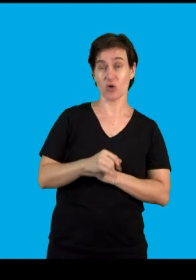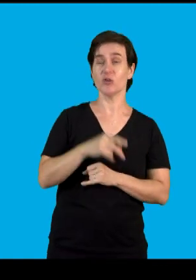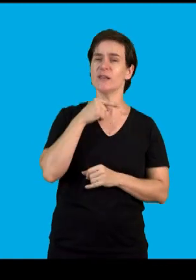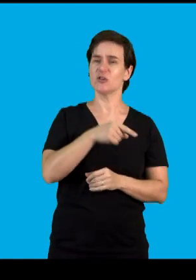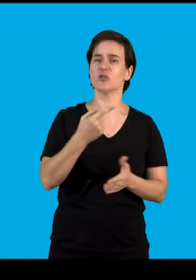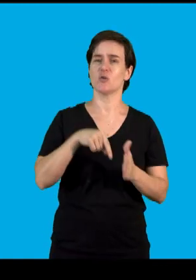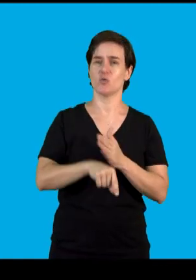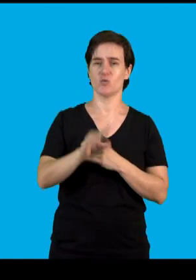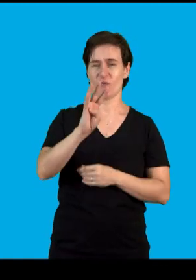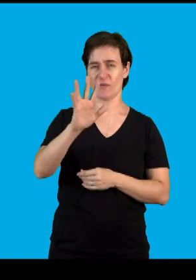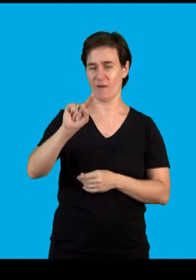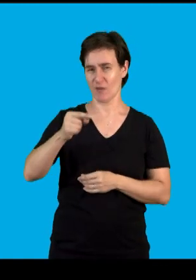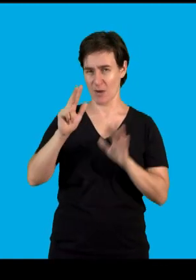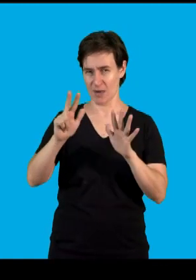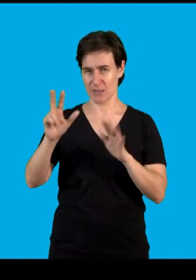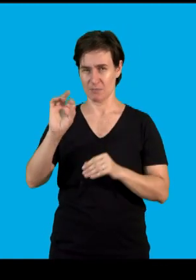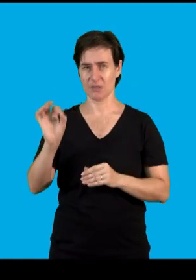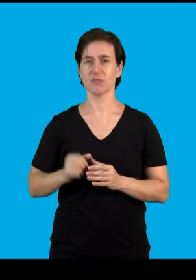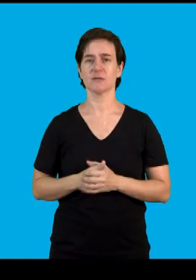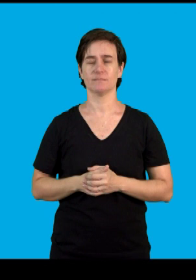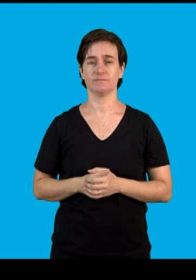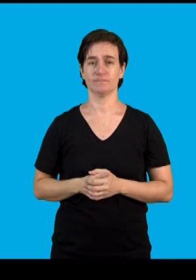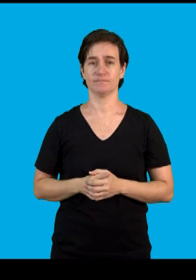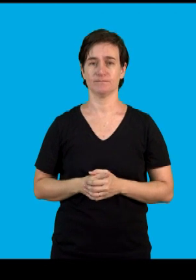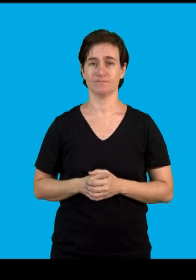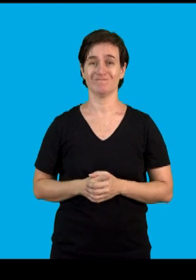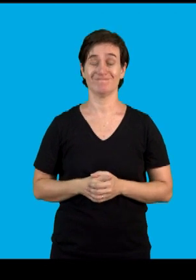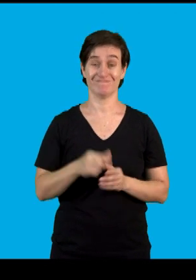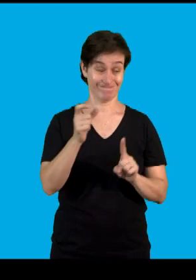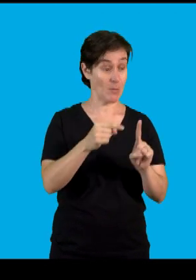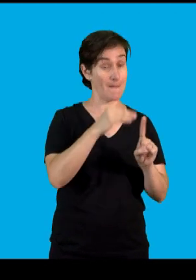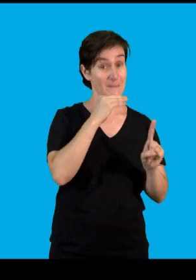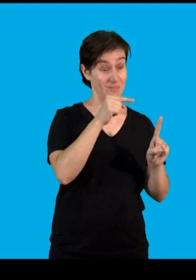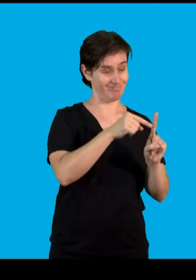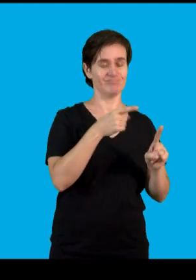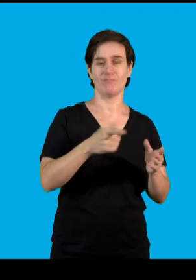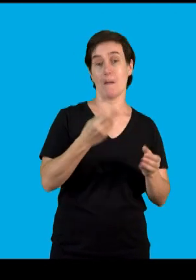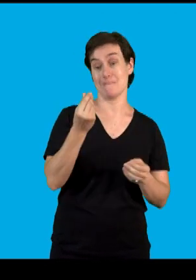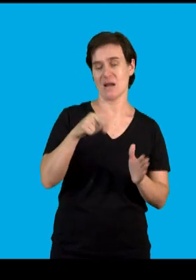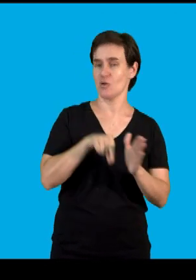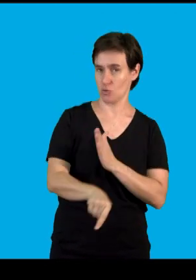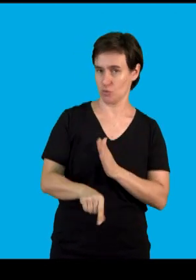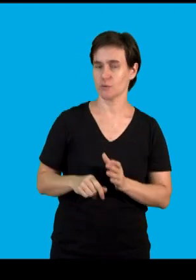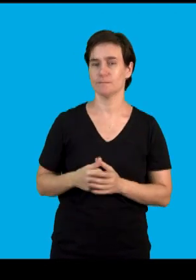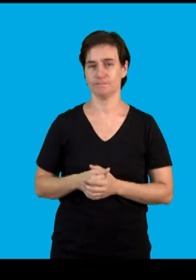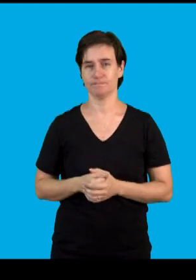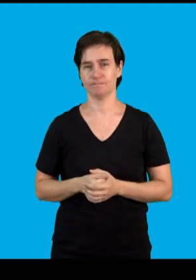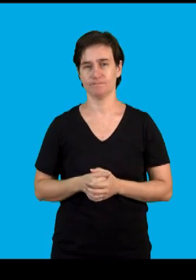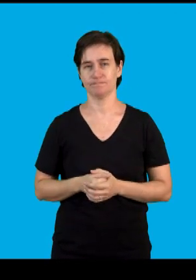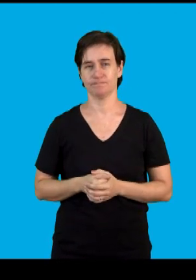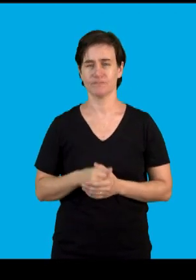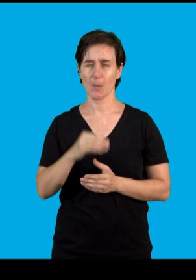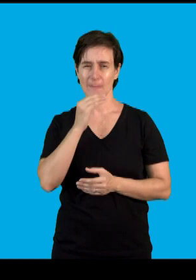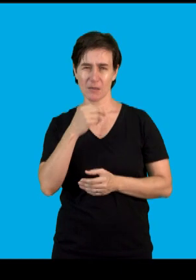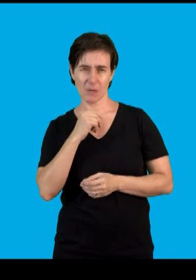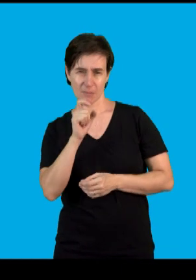investment before the last premium. So she lost money. So you will go